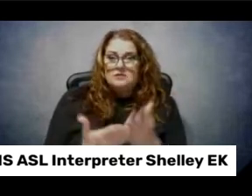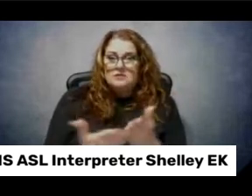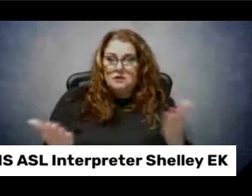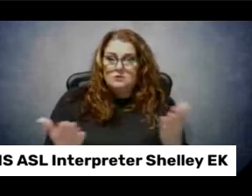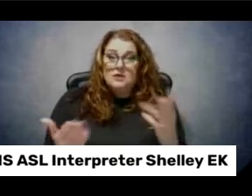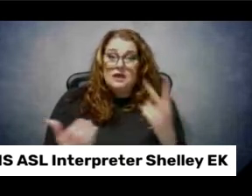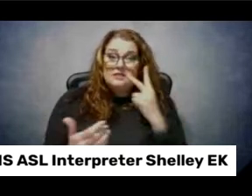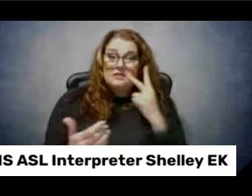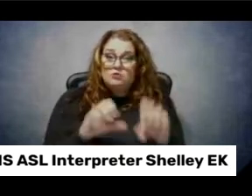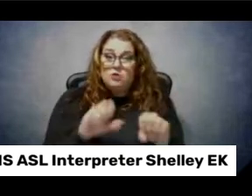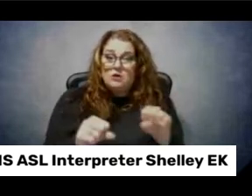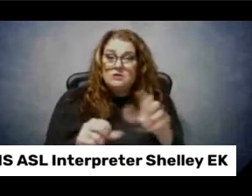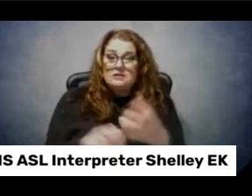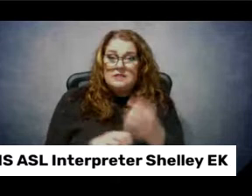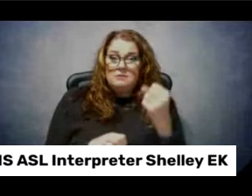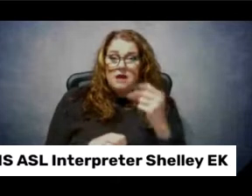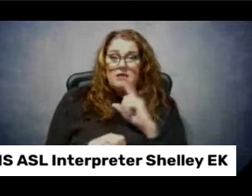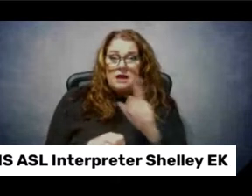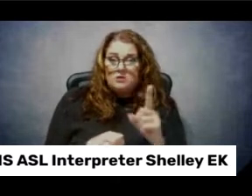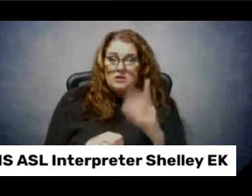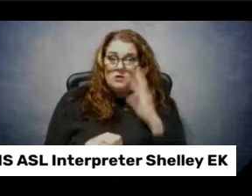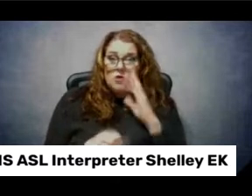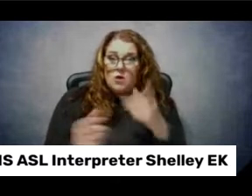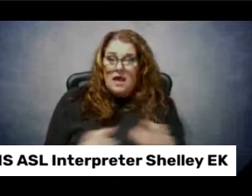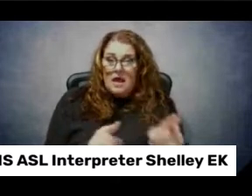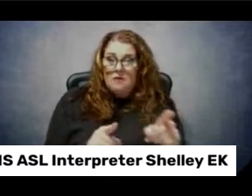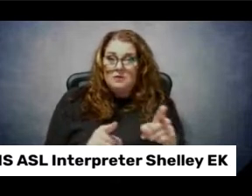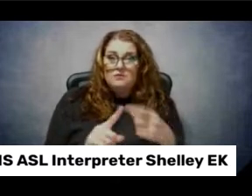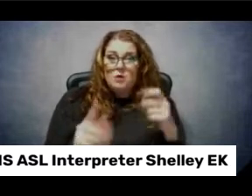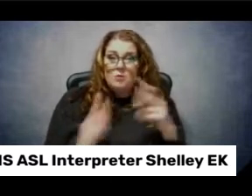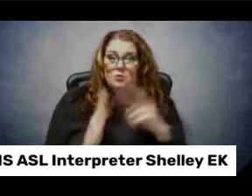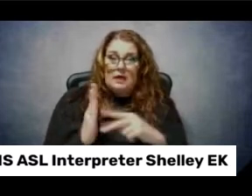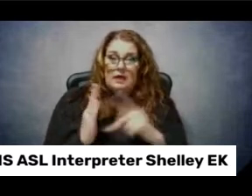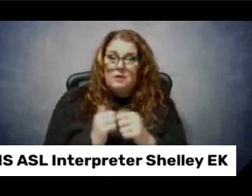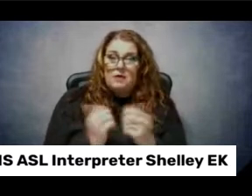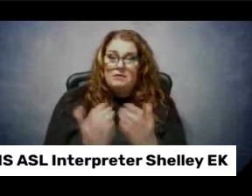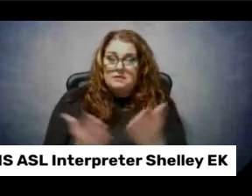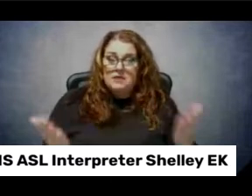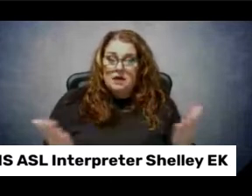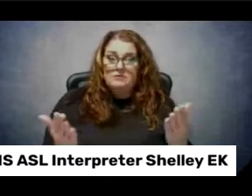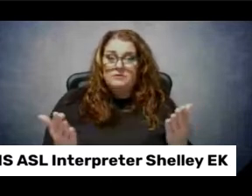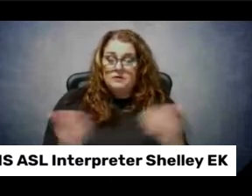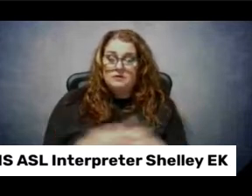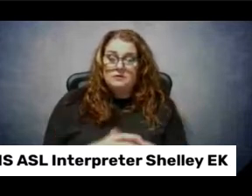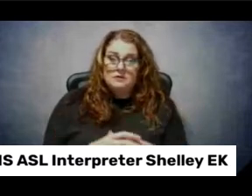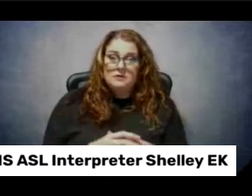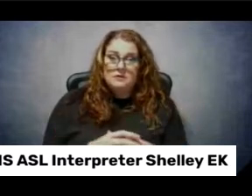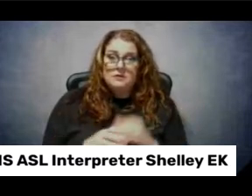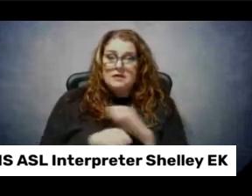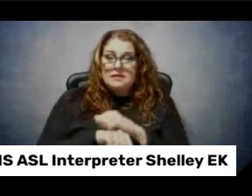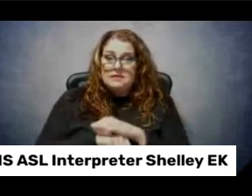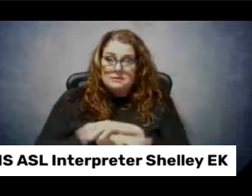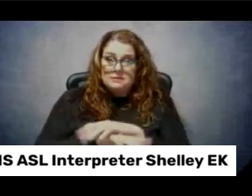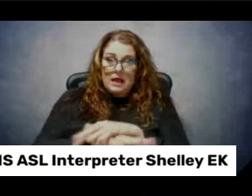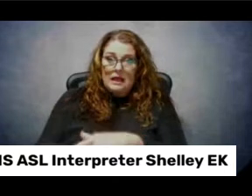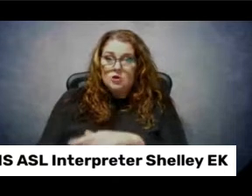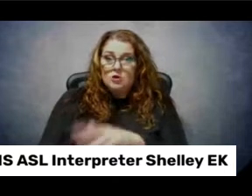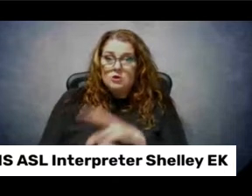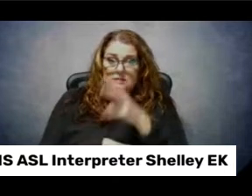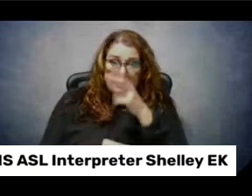I've seen predators take them out actually, and it happens just from reading about this. It happens just from reading about this